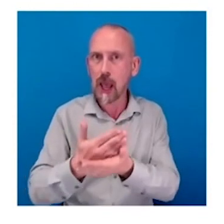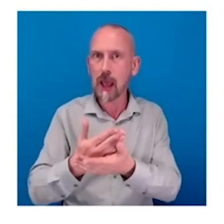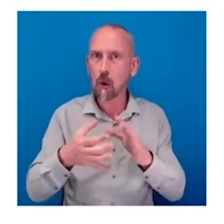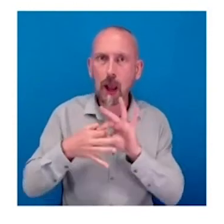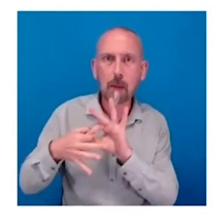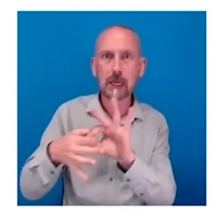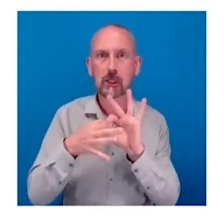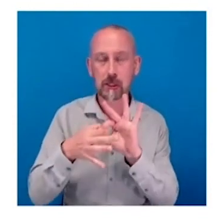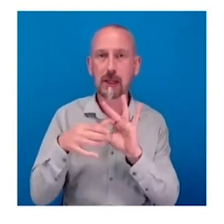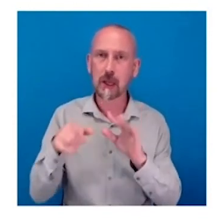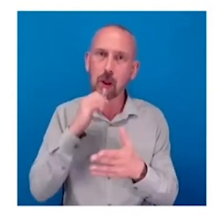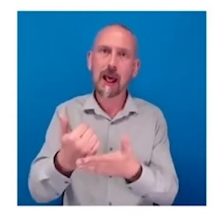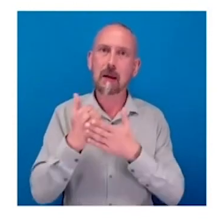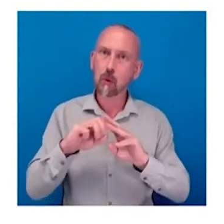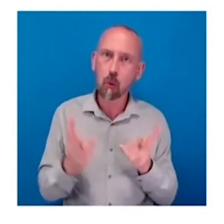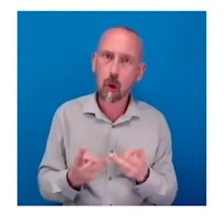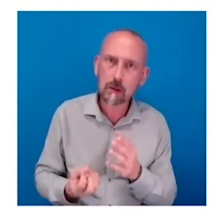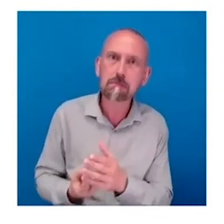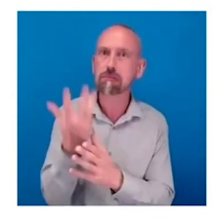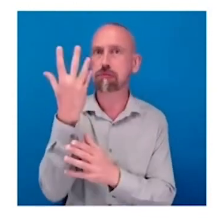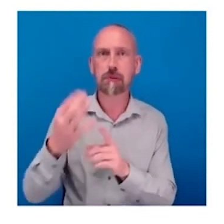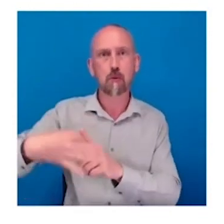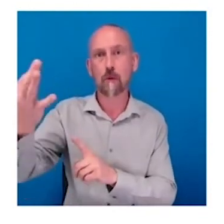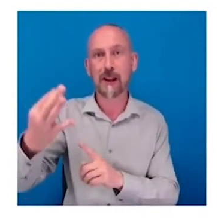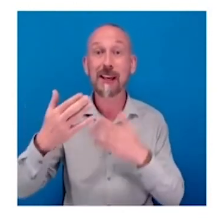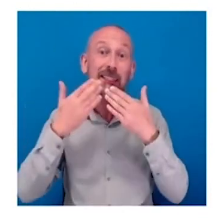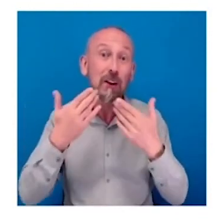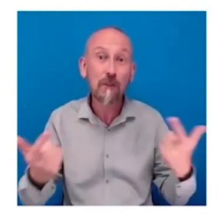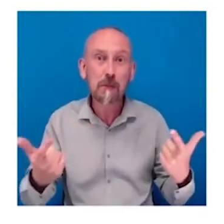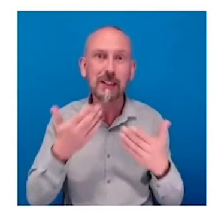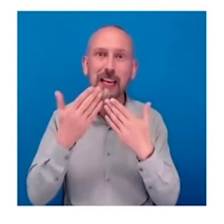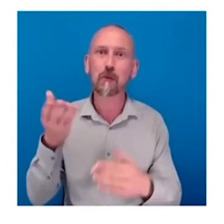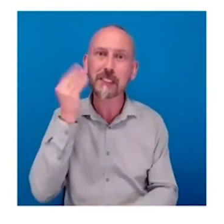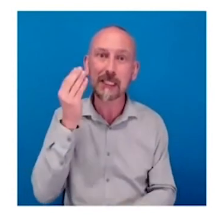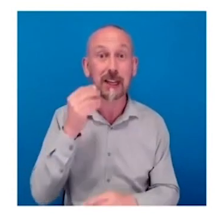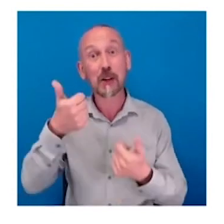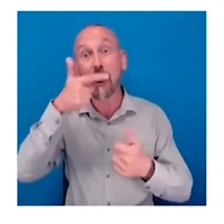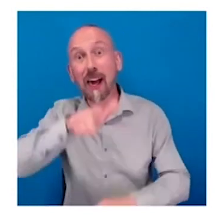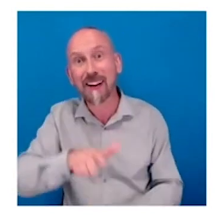to be a better place. Thank you very much, everybody, for listening to us, and good luck.